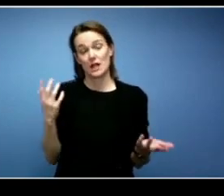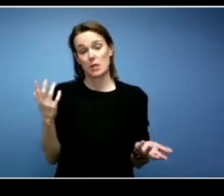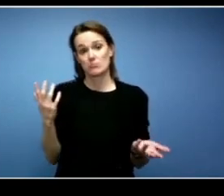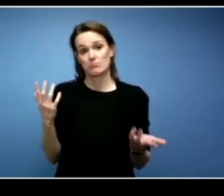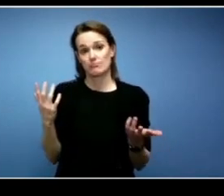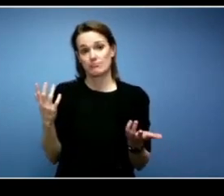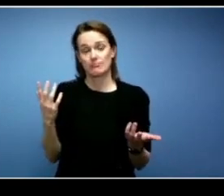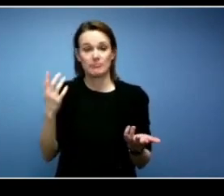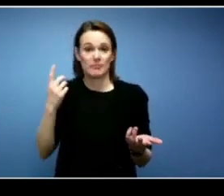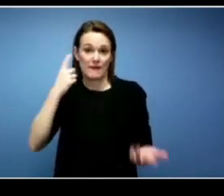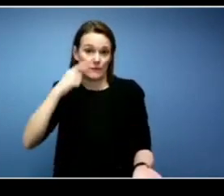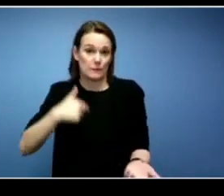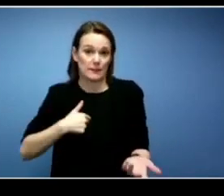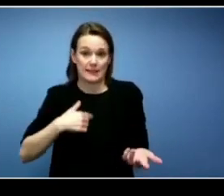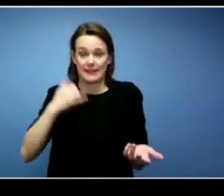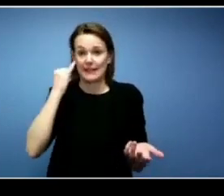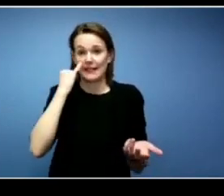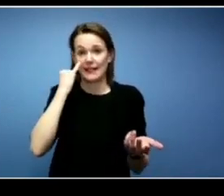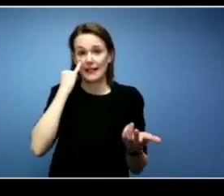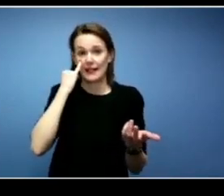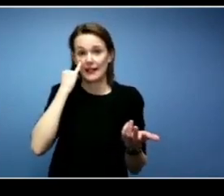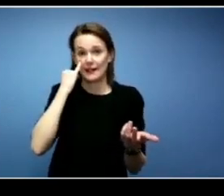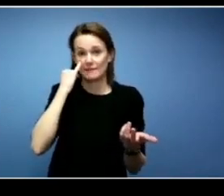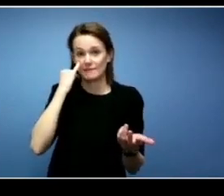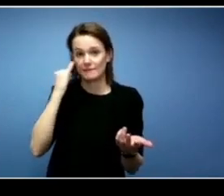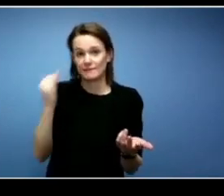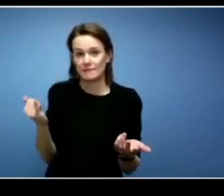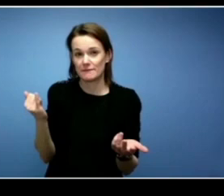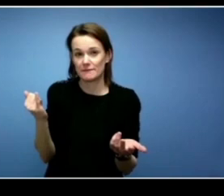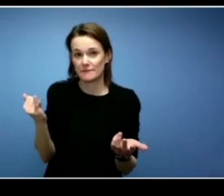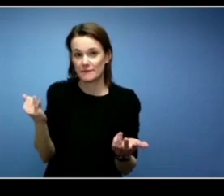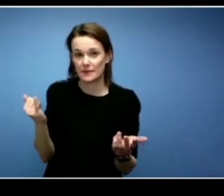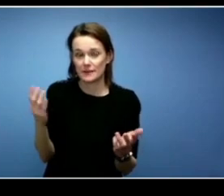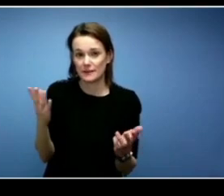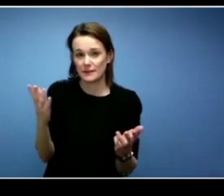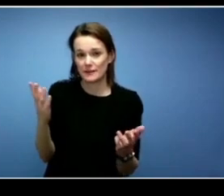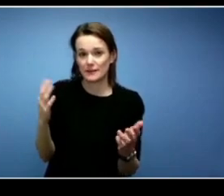gifts me what they deem as undesirable,